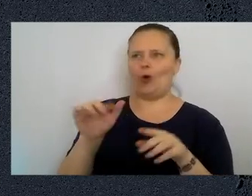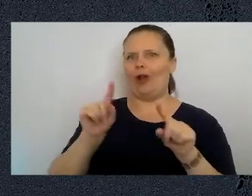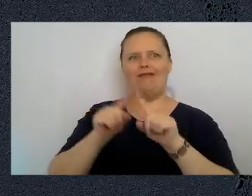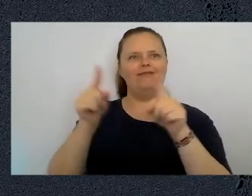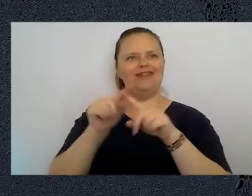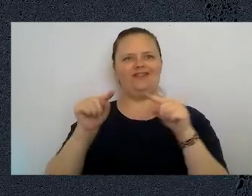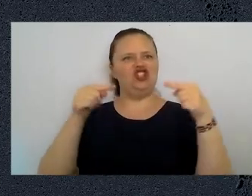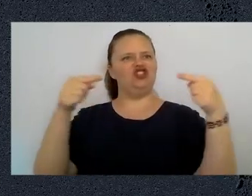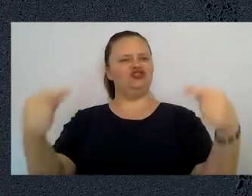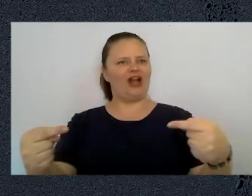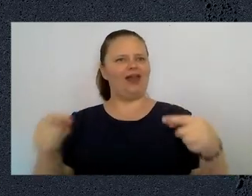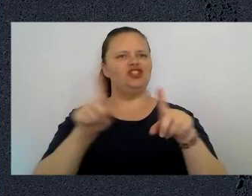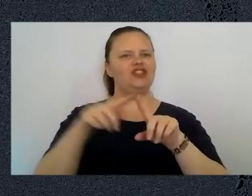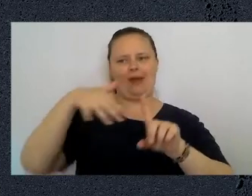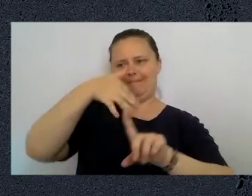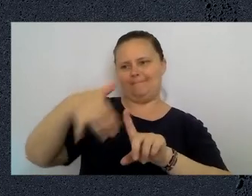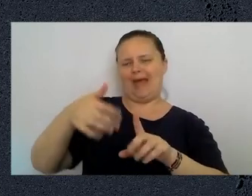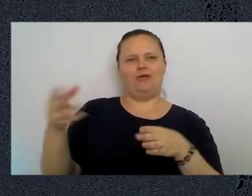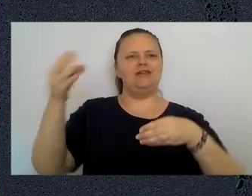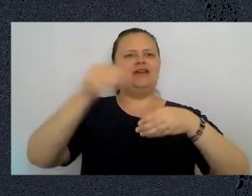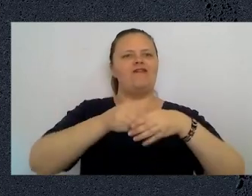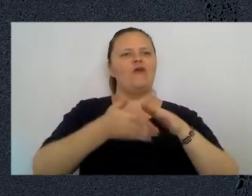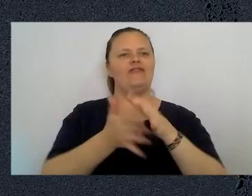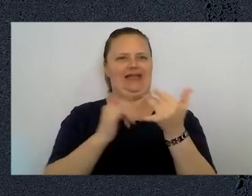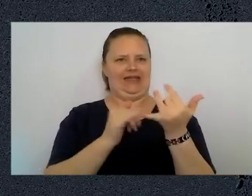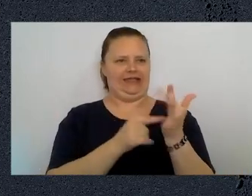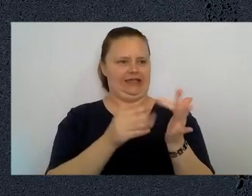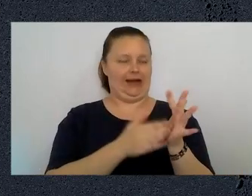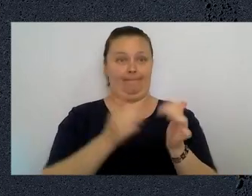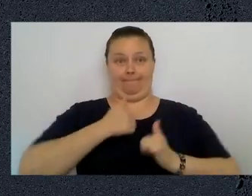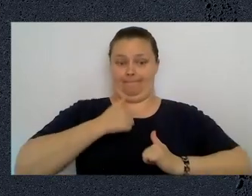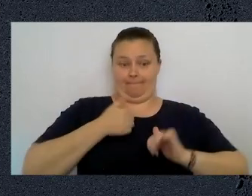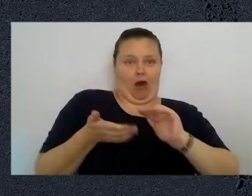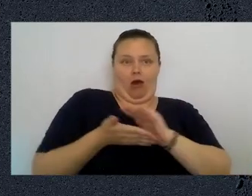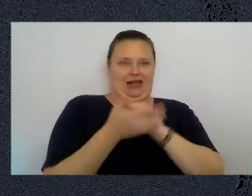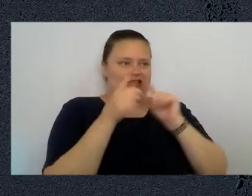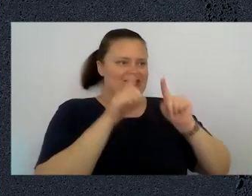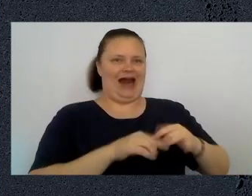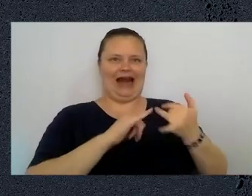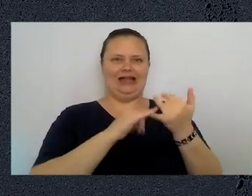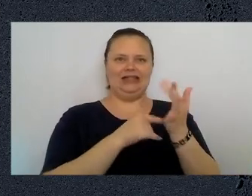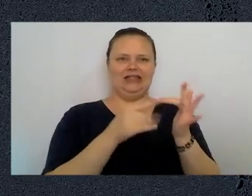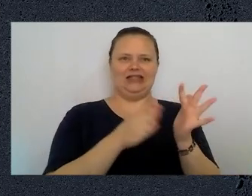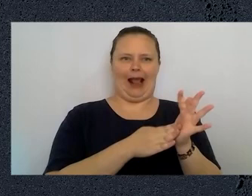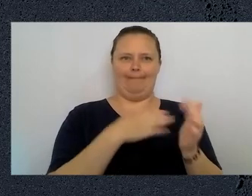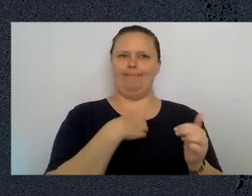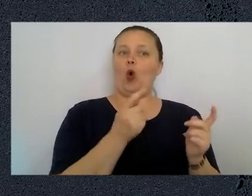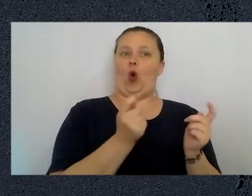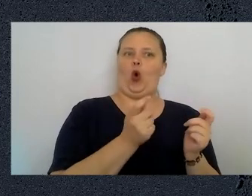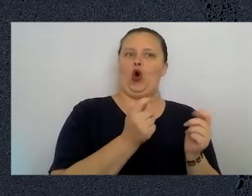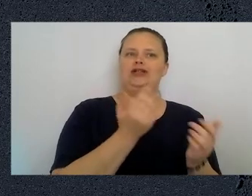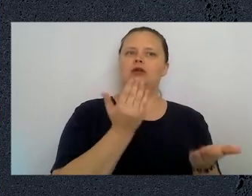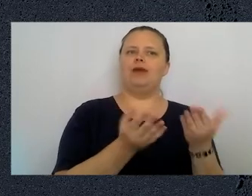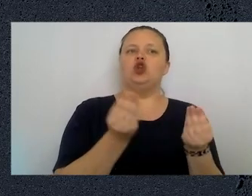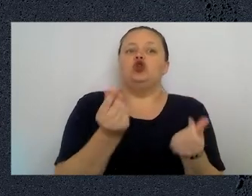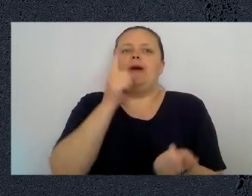into science or STEM. My entry into STEM, like I spoke about earlier, was probably a lot easier than it is for some people over